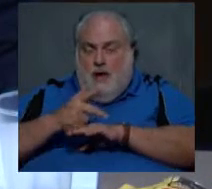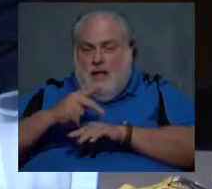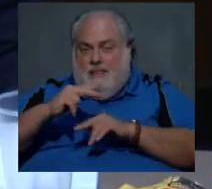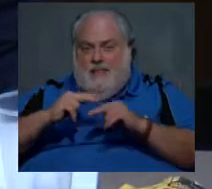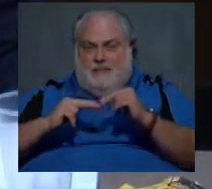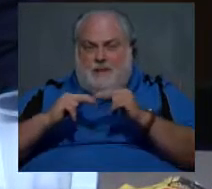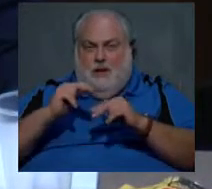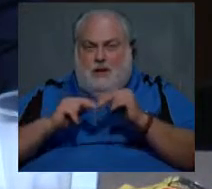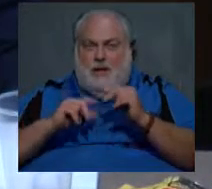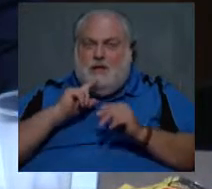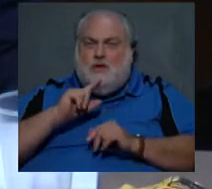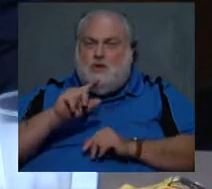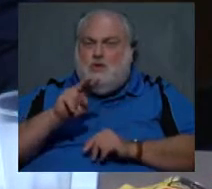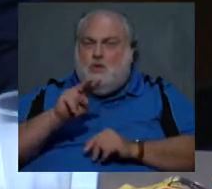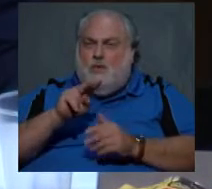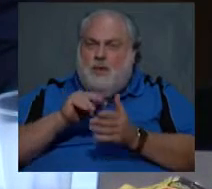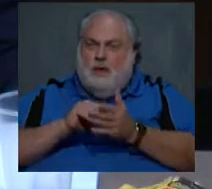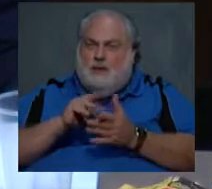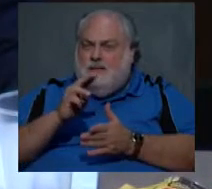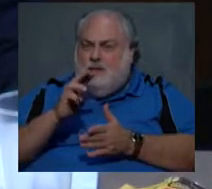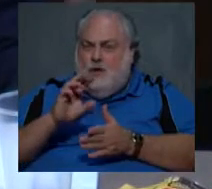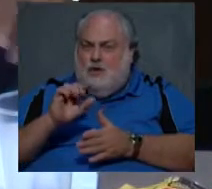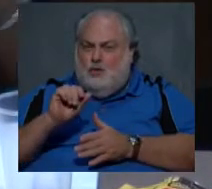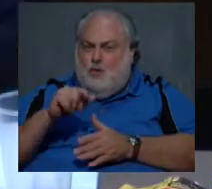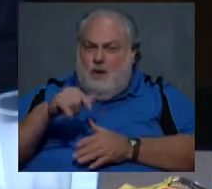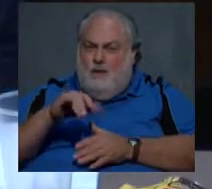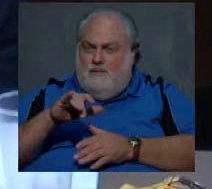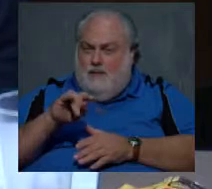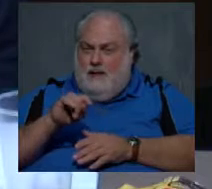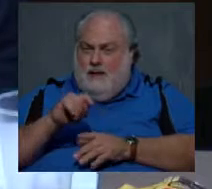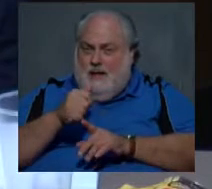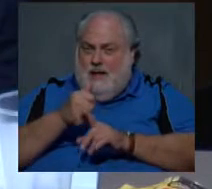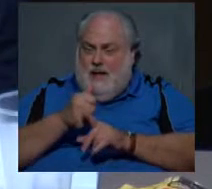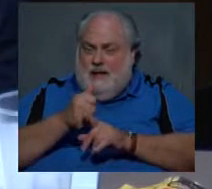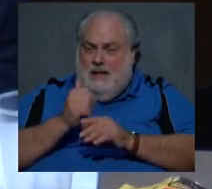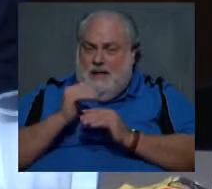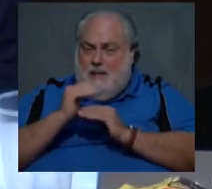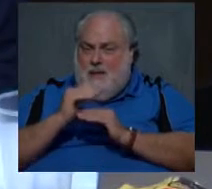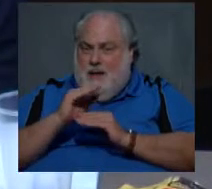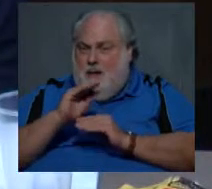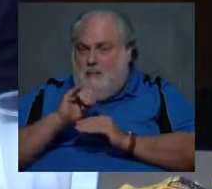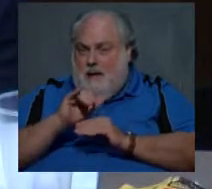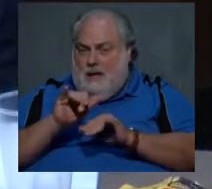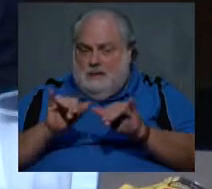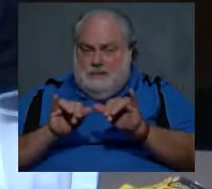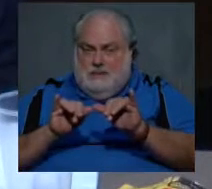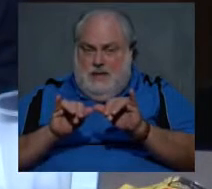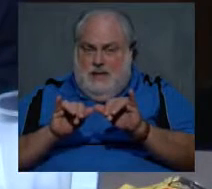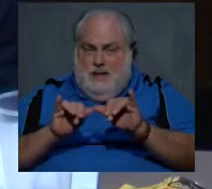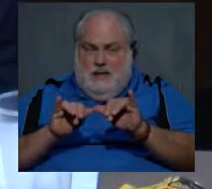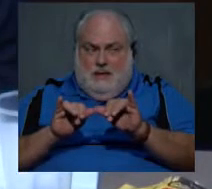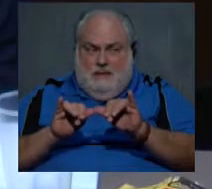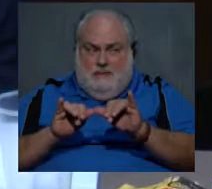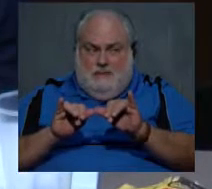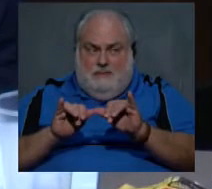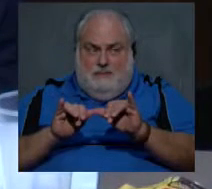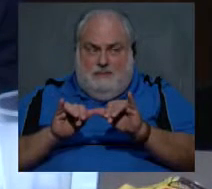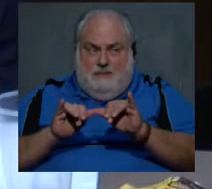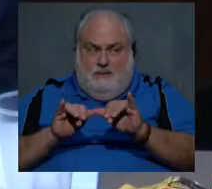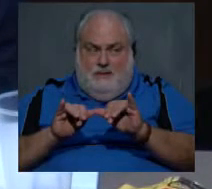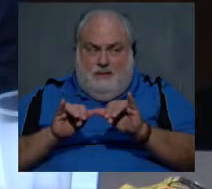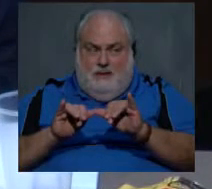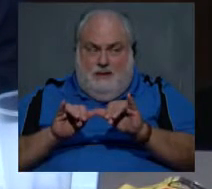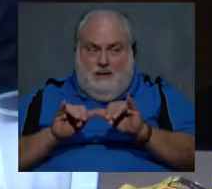is 2,600 square feet, I think it is. It's limited by its size. And